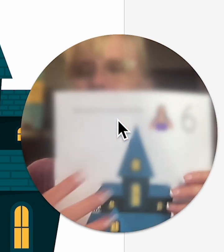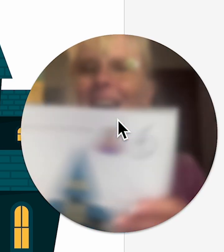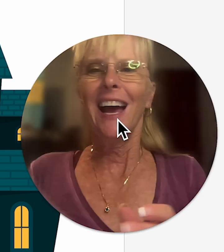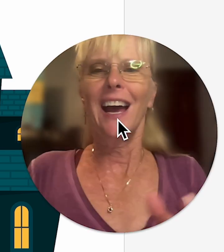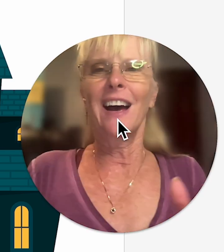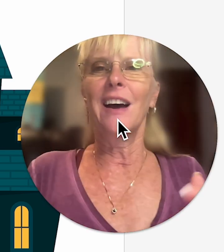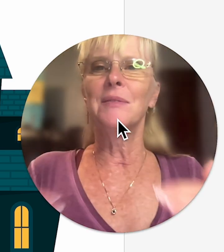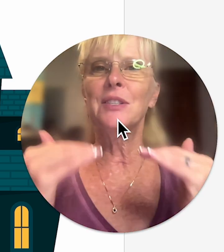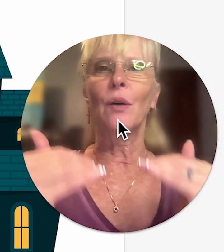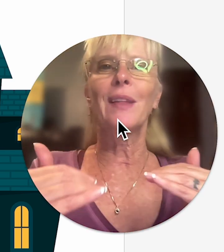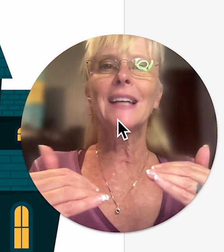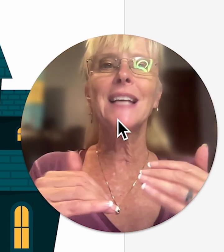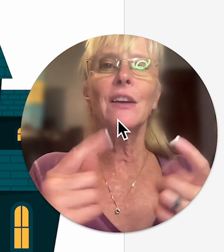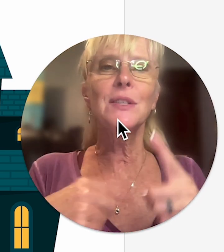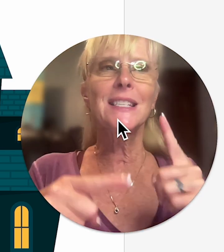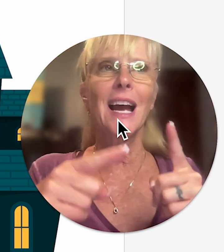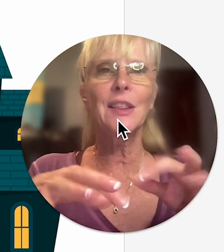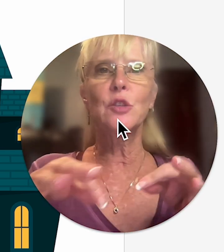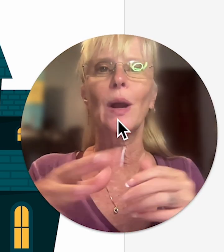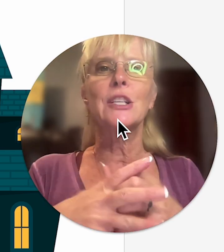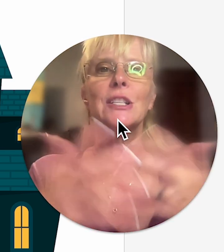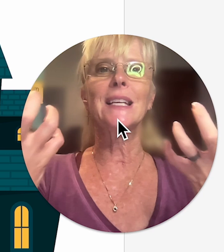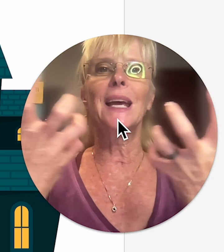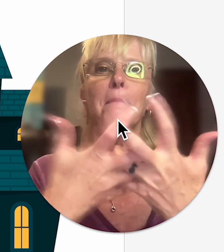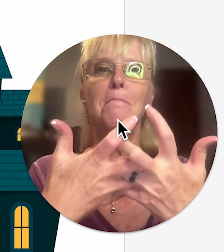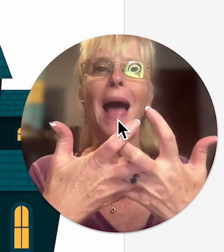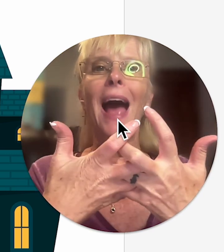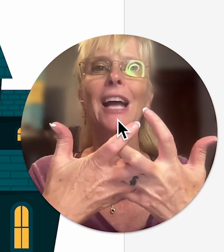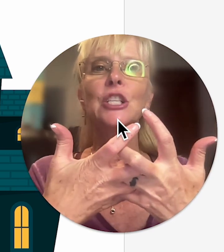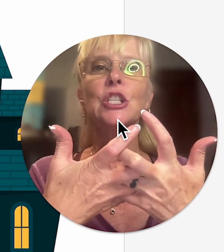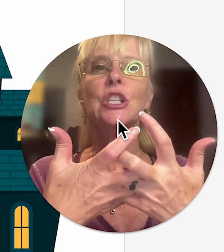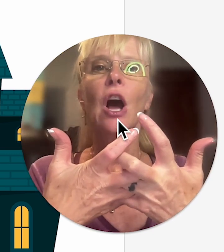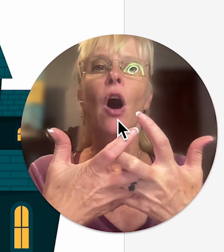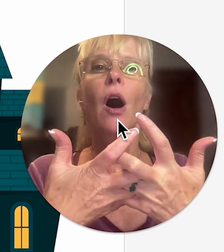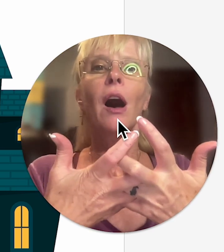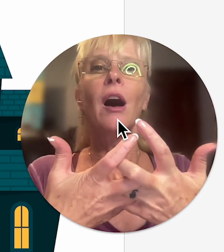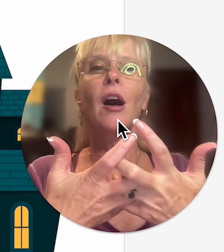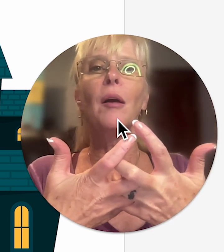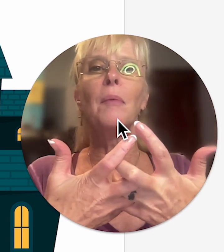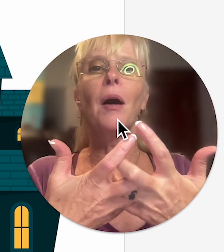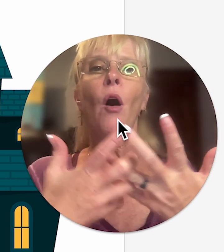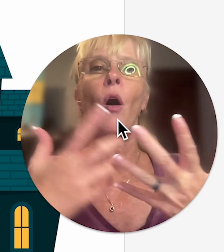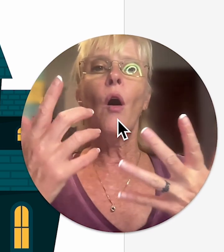Okay, so that's how you sign the directions. Again, match